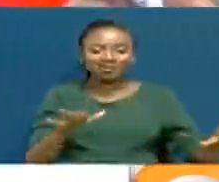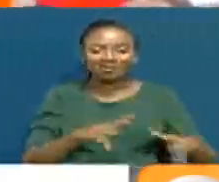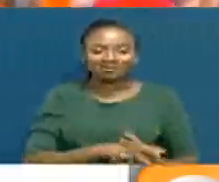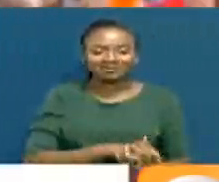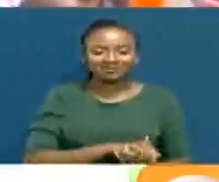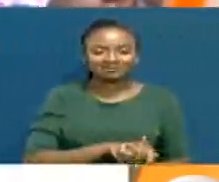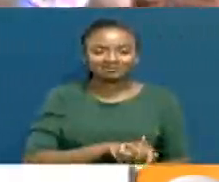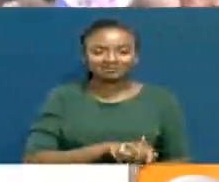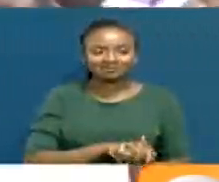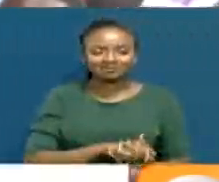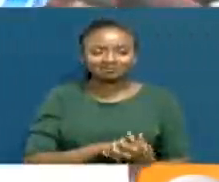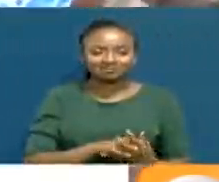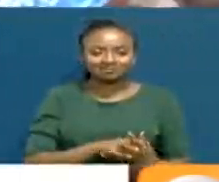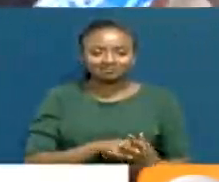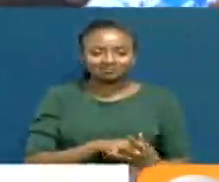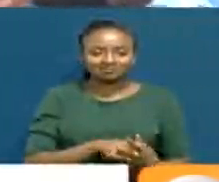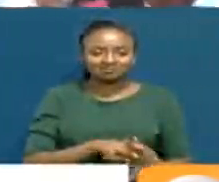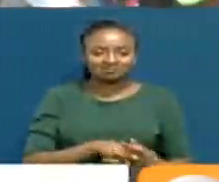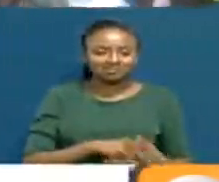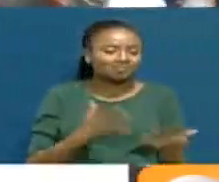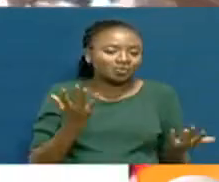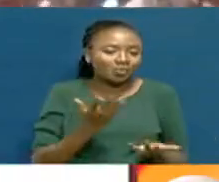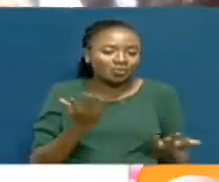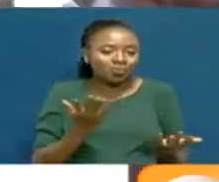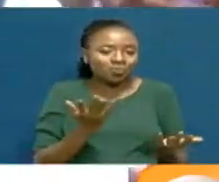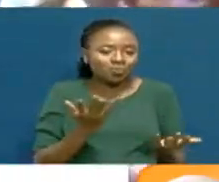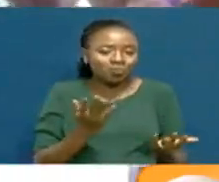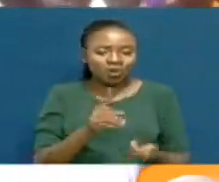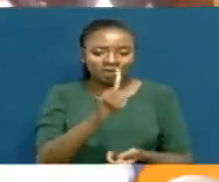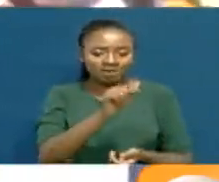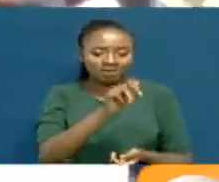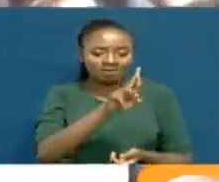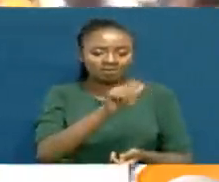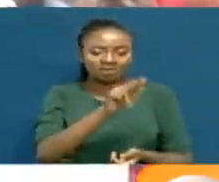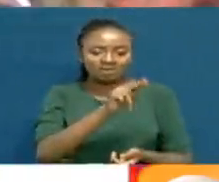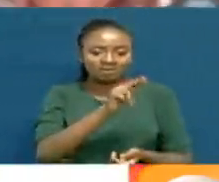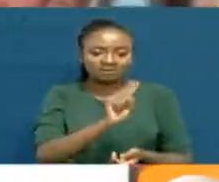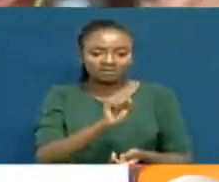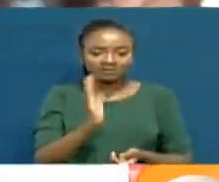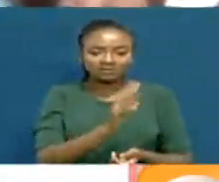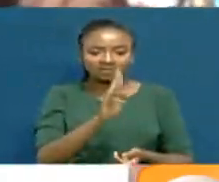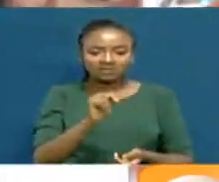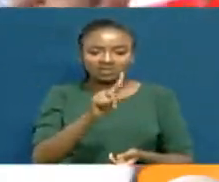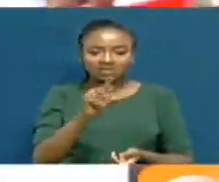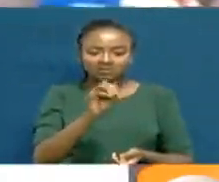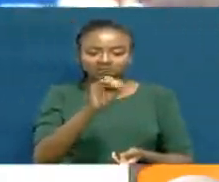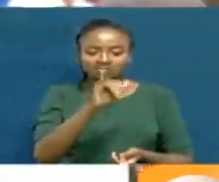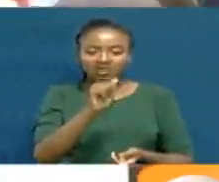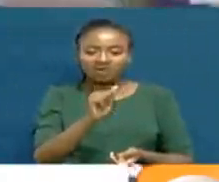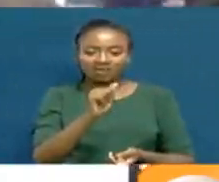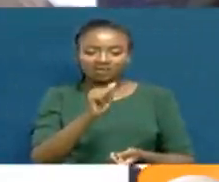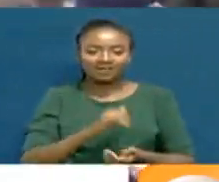vote, taking his campaigns to the Trans Nzoia County and address rallies in Sibanga in